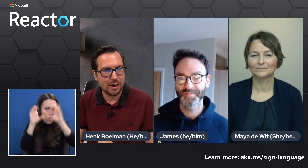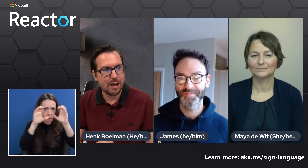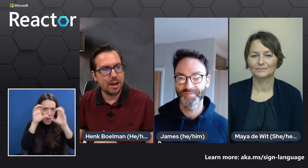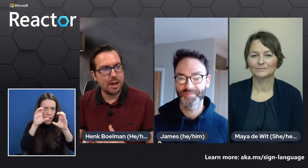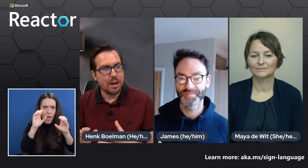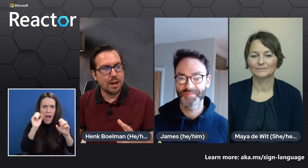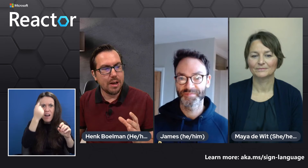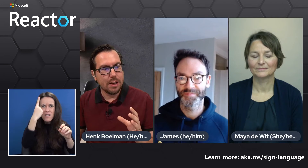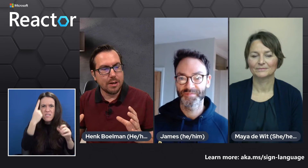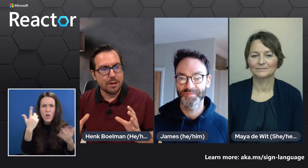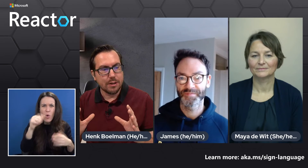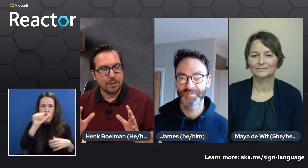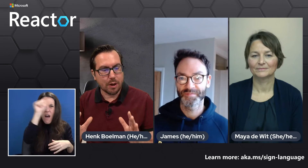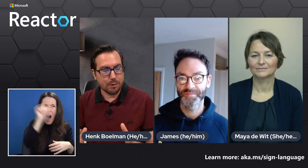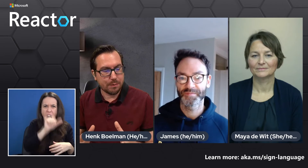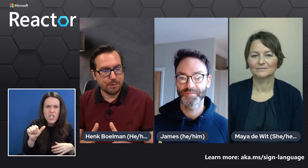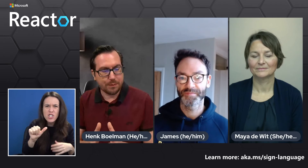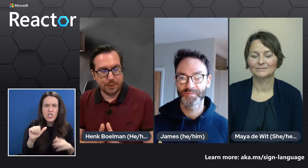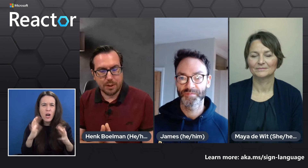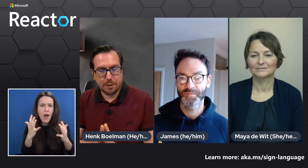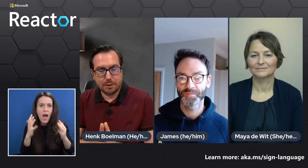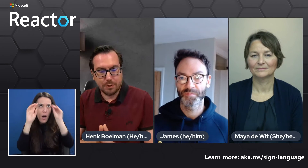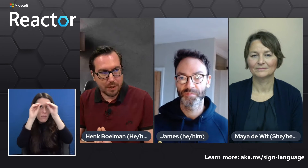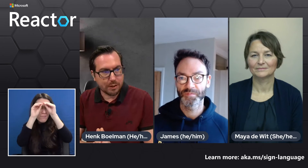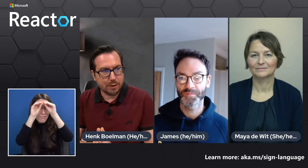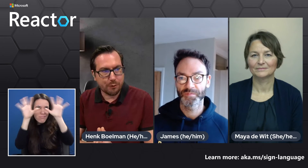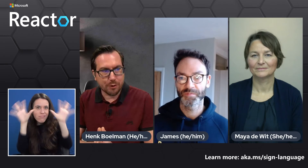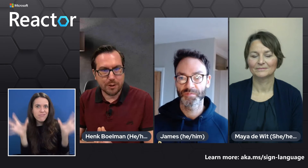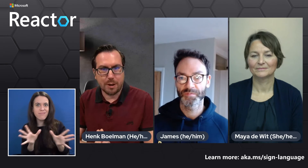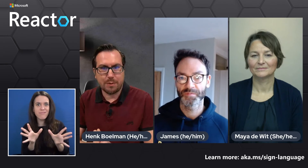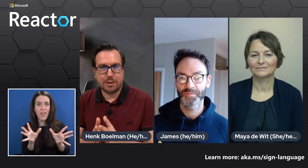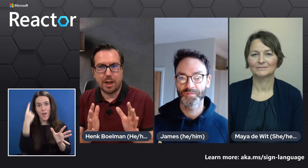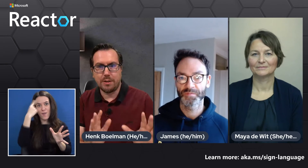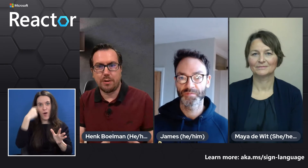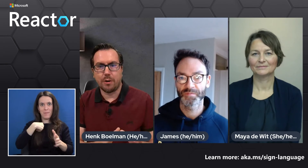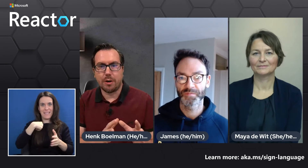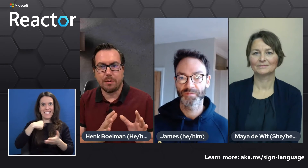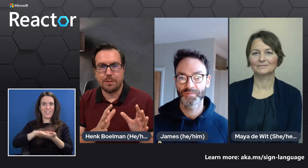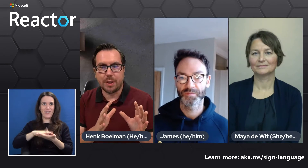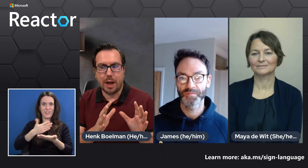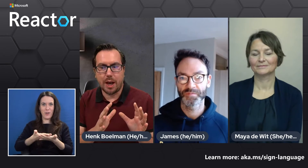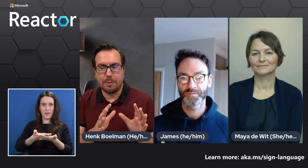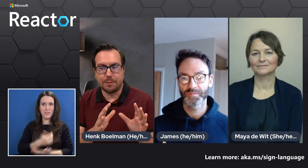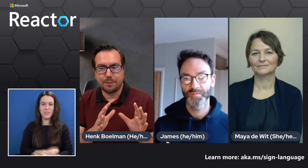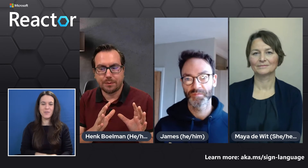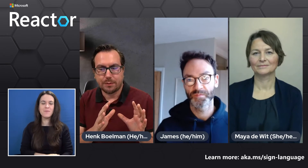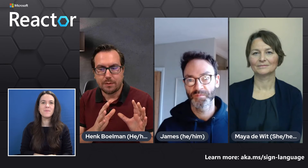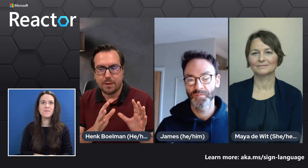sense. So that is the first tip. Send your